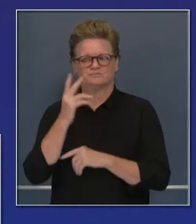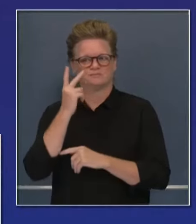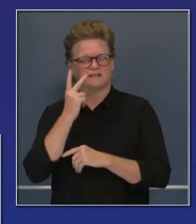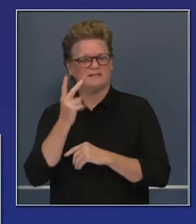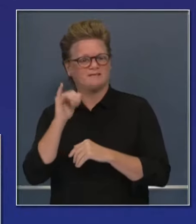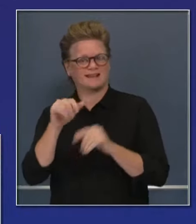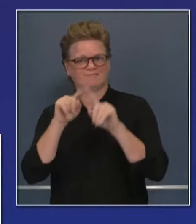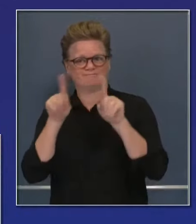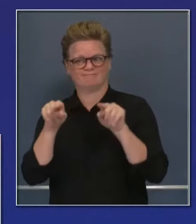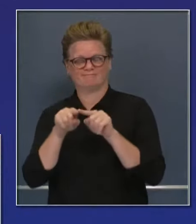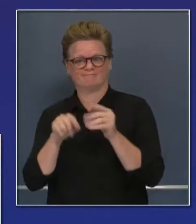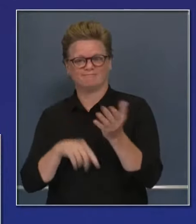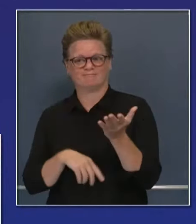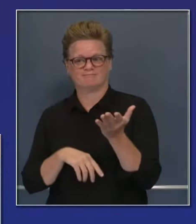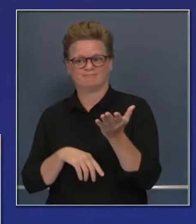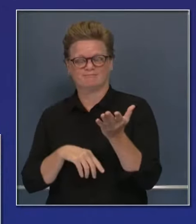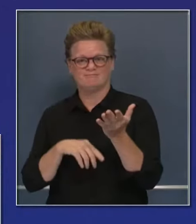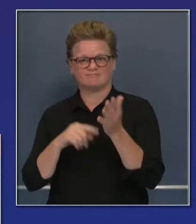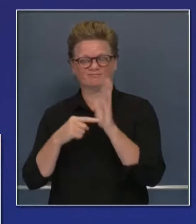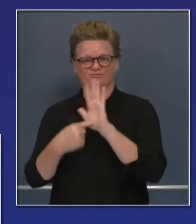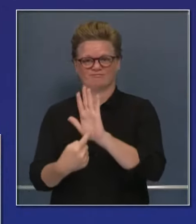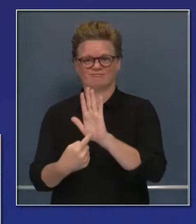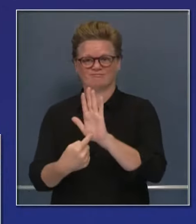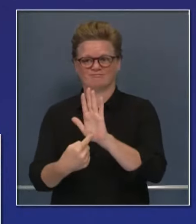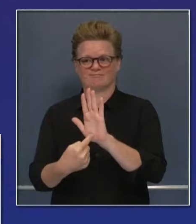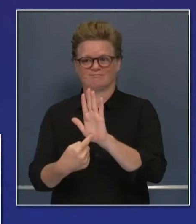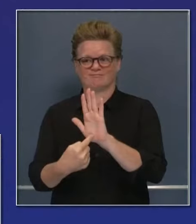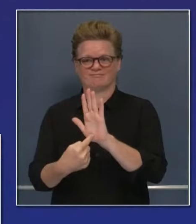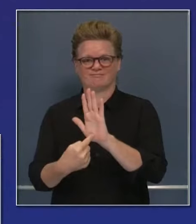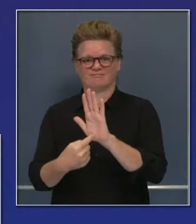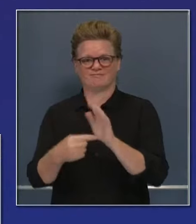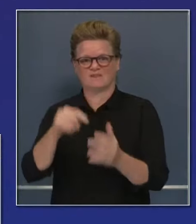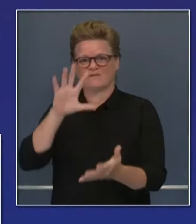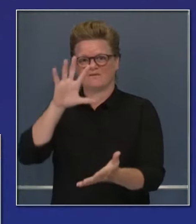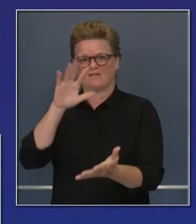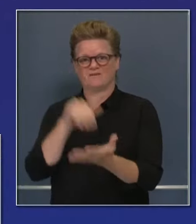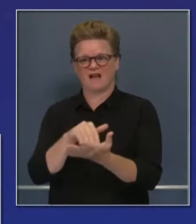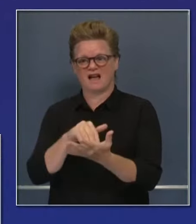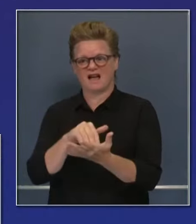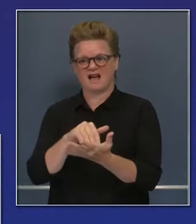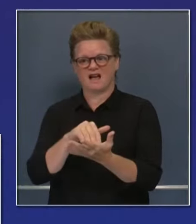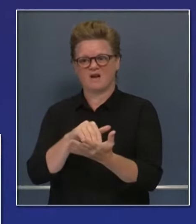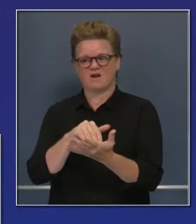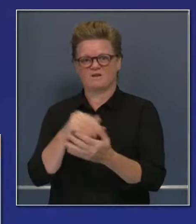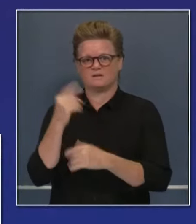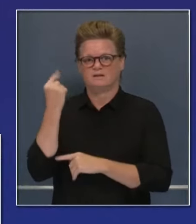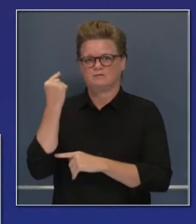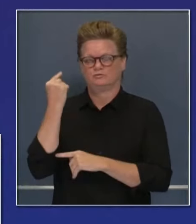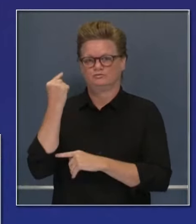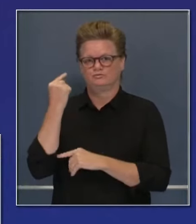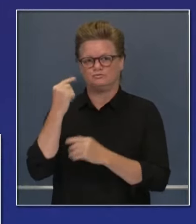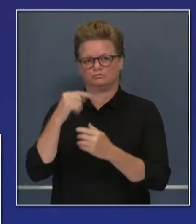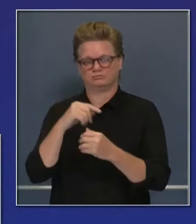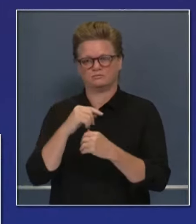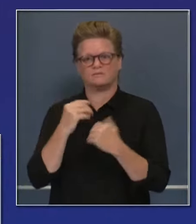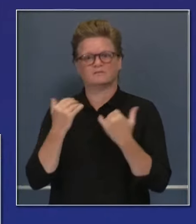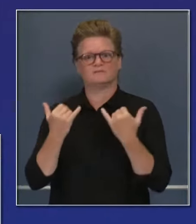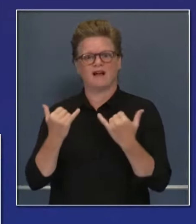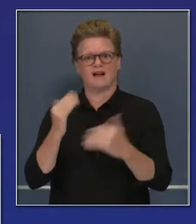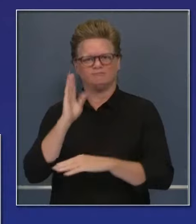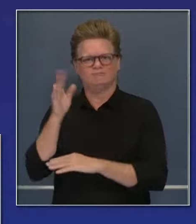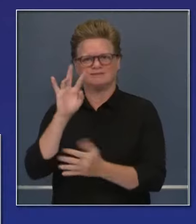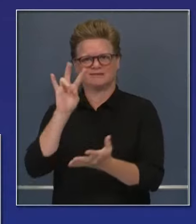chart, just shy of 5,000 fires this time year to date in 2019, already over 7,500,